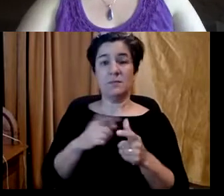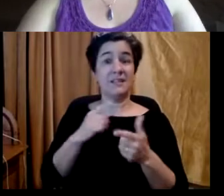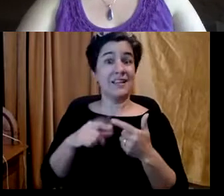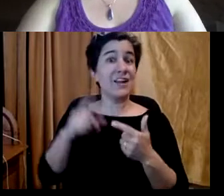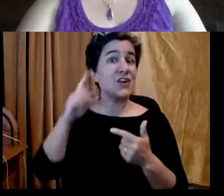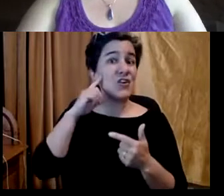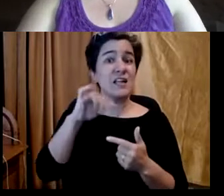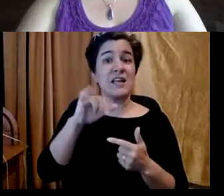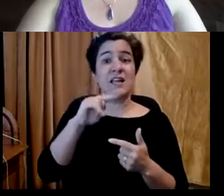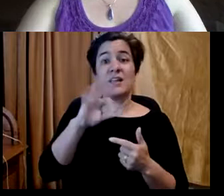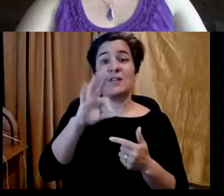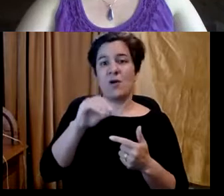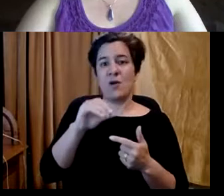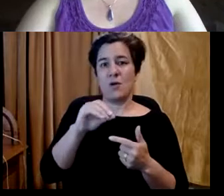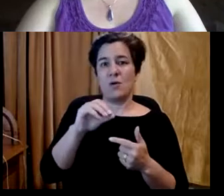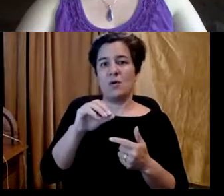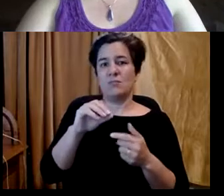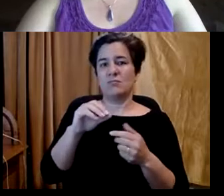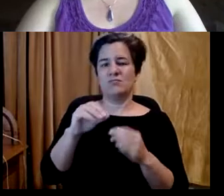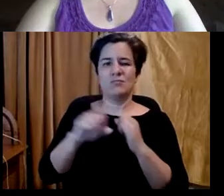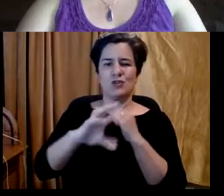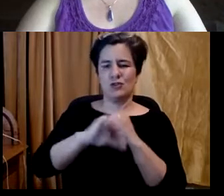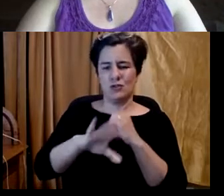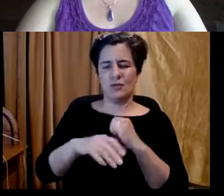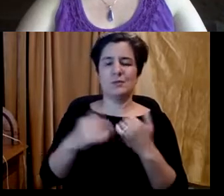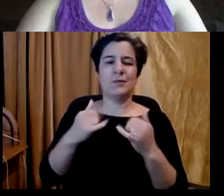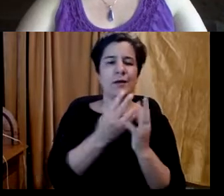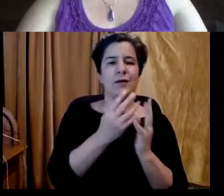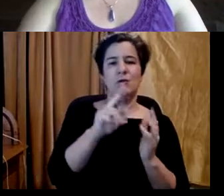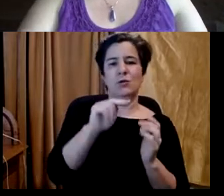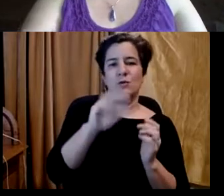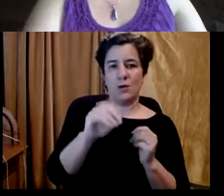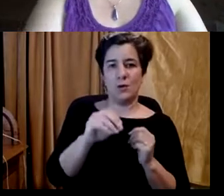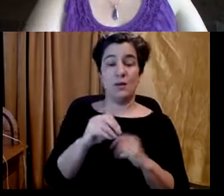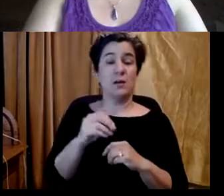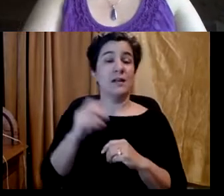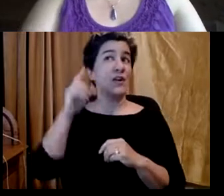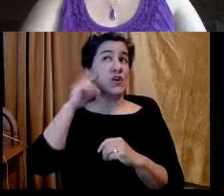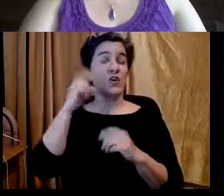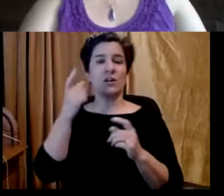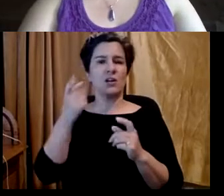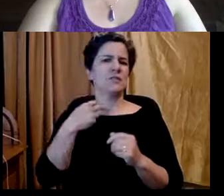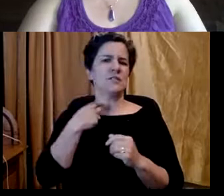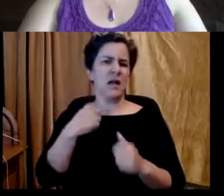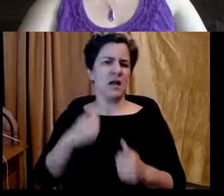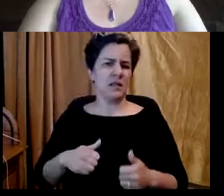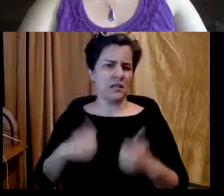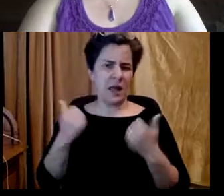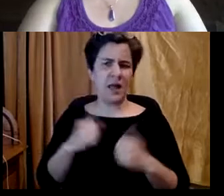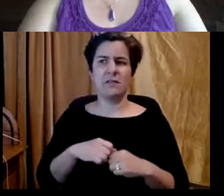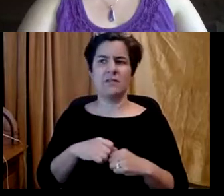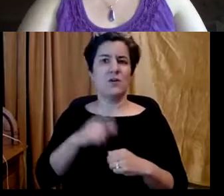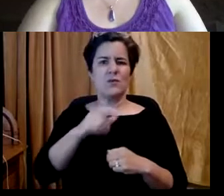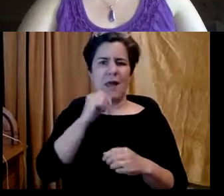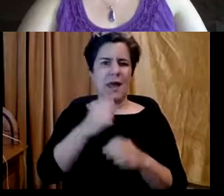the background while I was playing Uno. And all of a sudden they said, are you stuck in life? Are you not getting messages anymore?